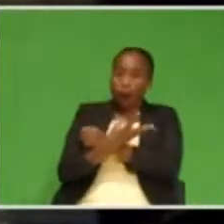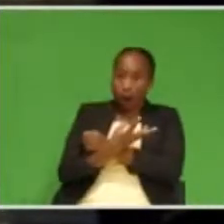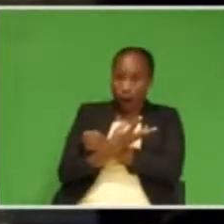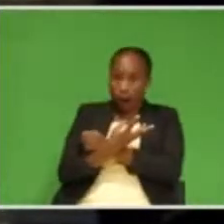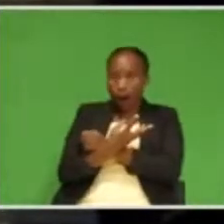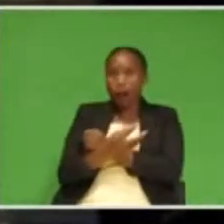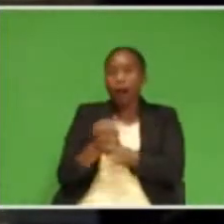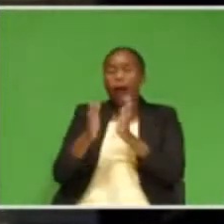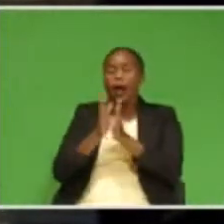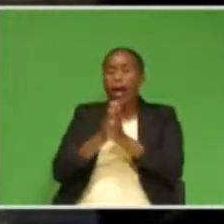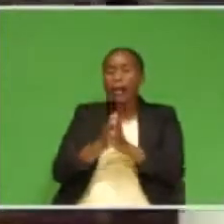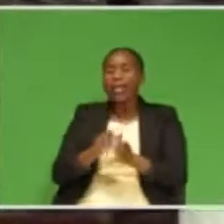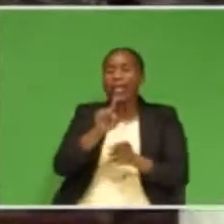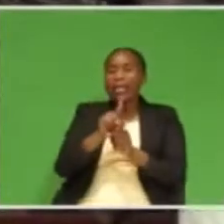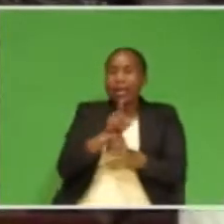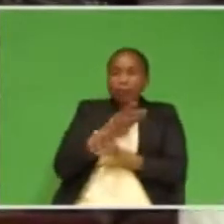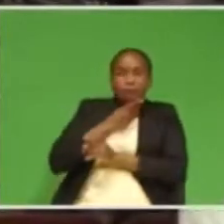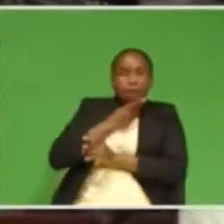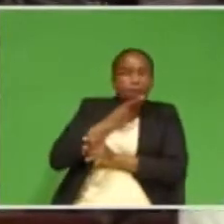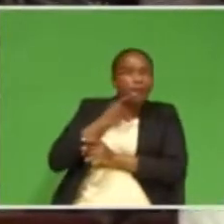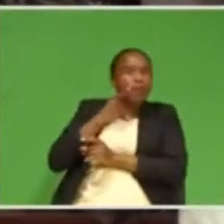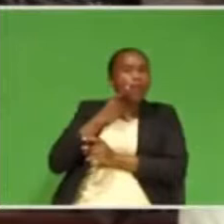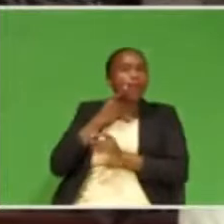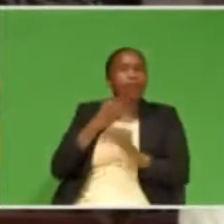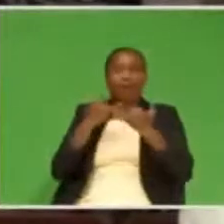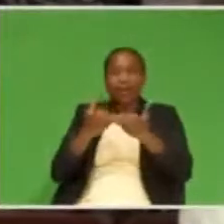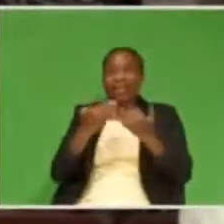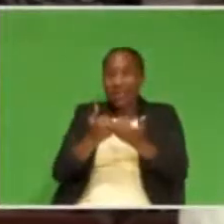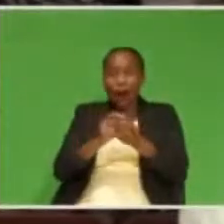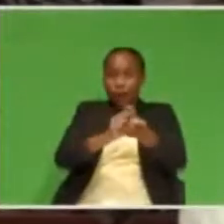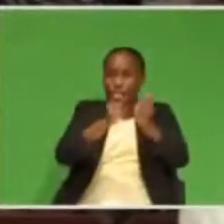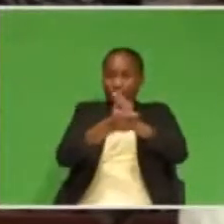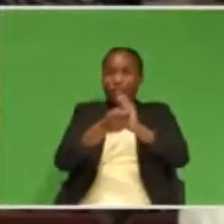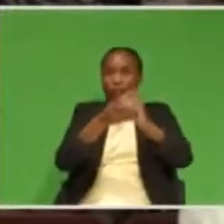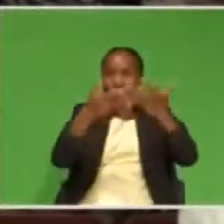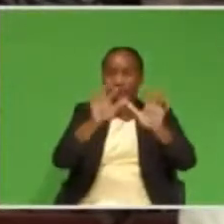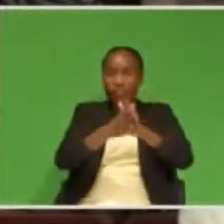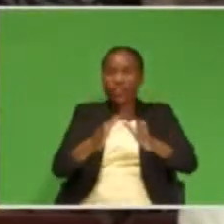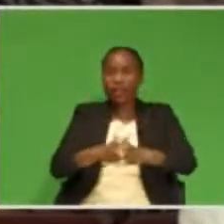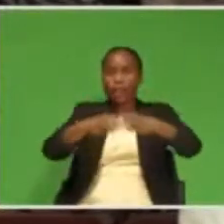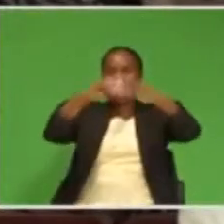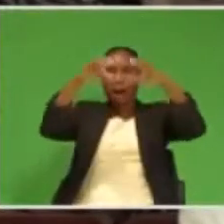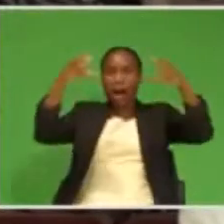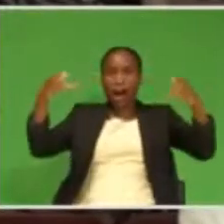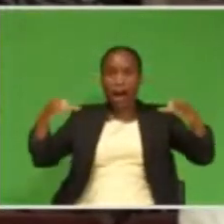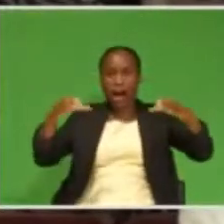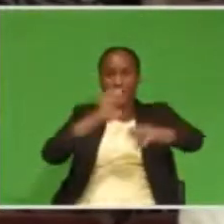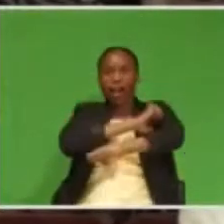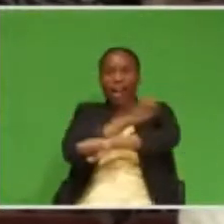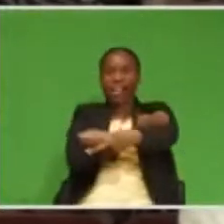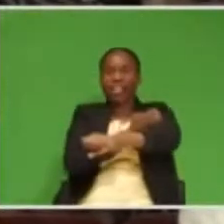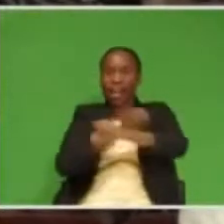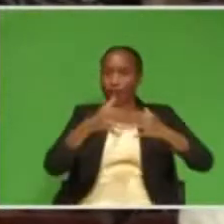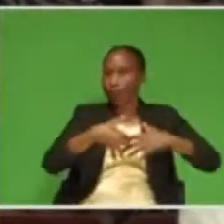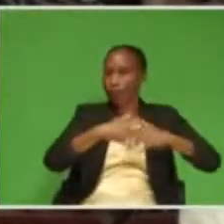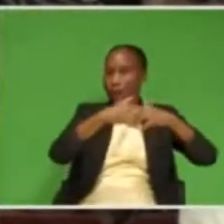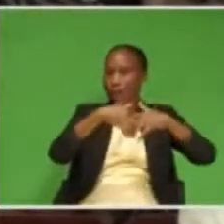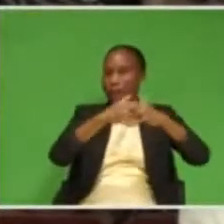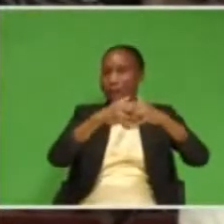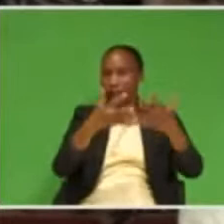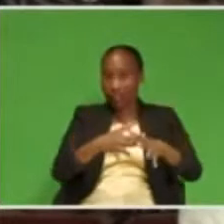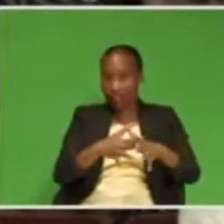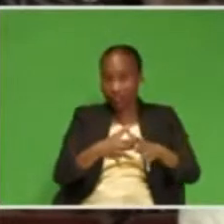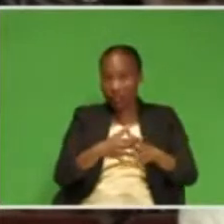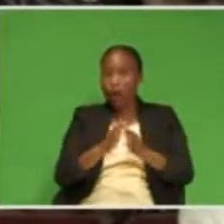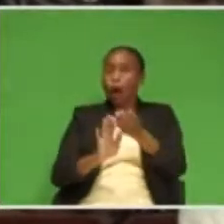most arid desert into a giant of energy source. Above all, our just